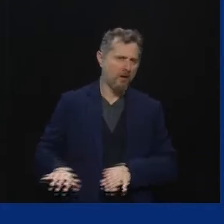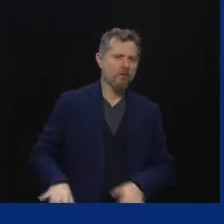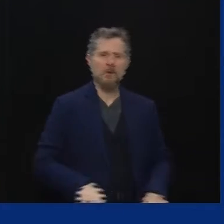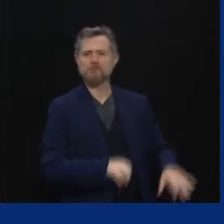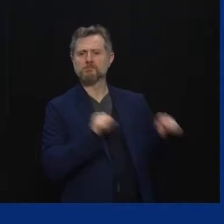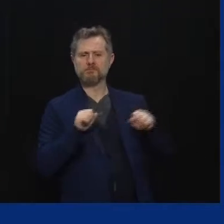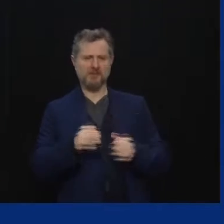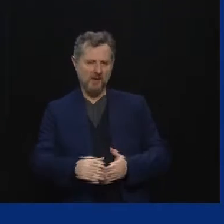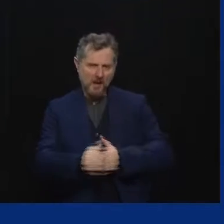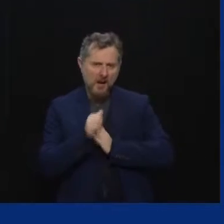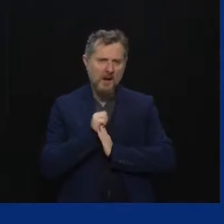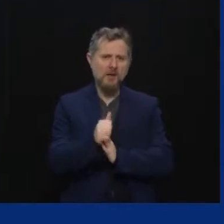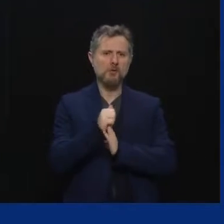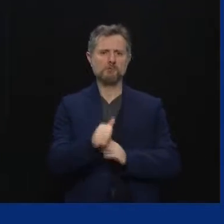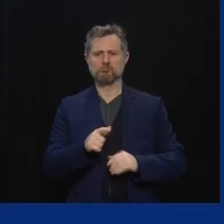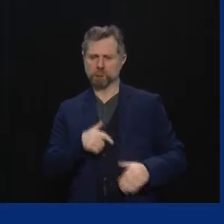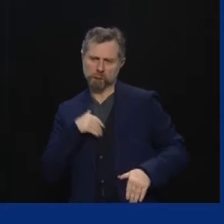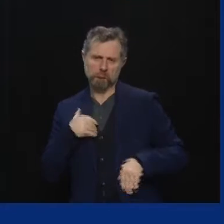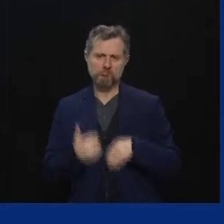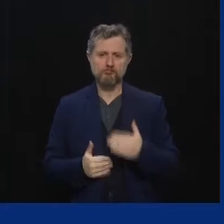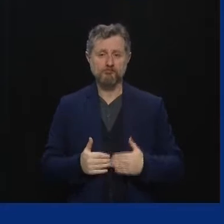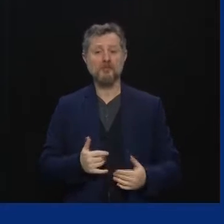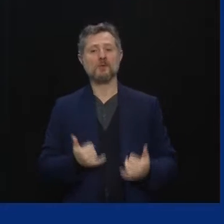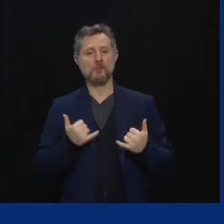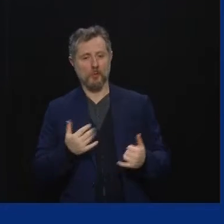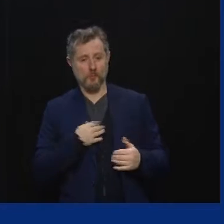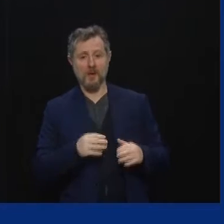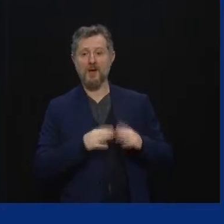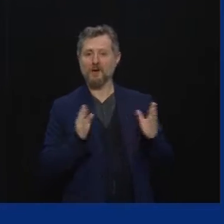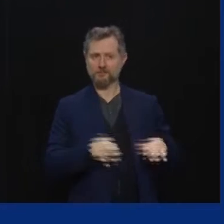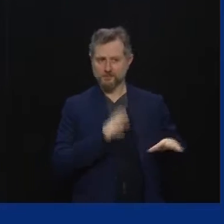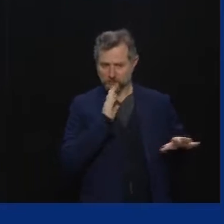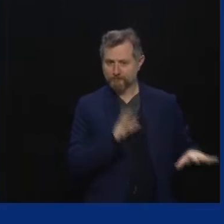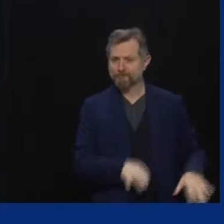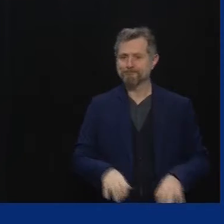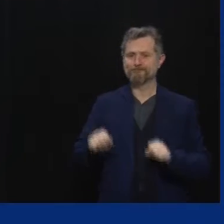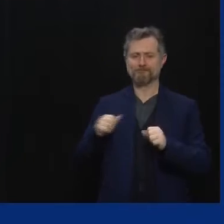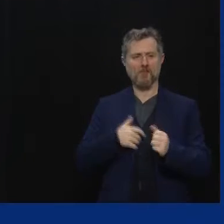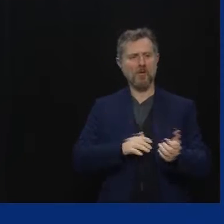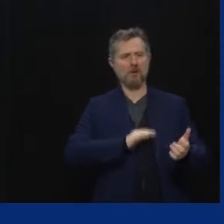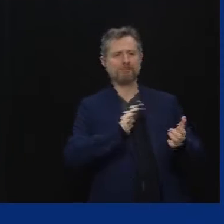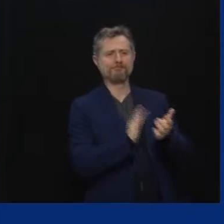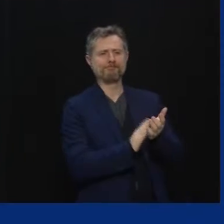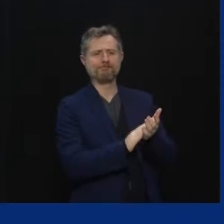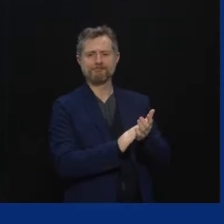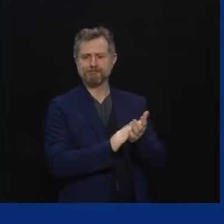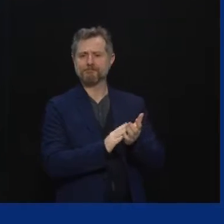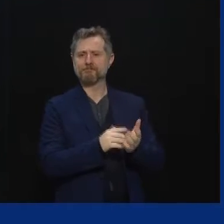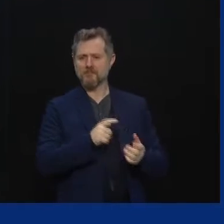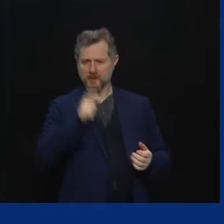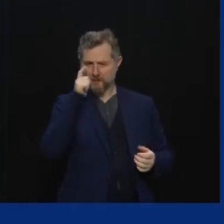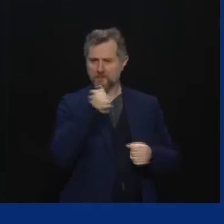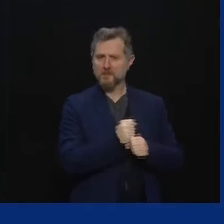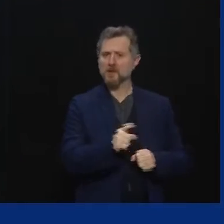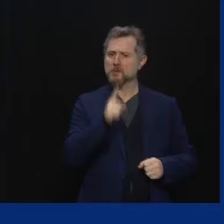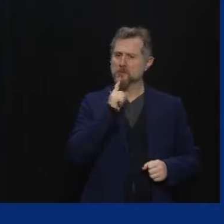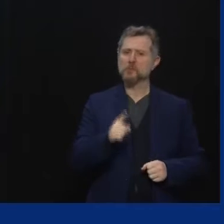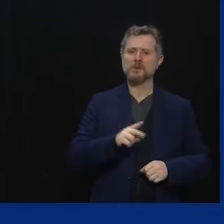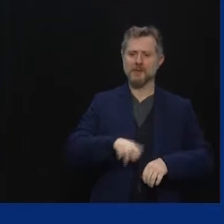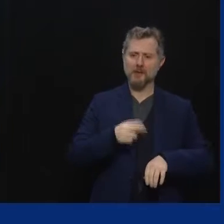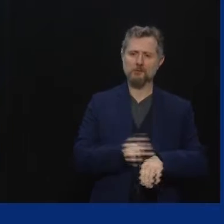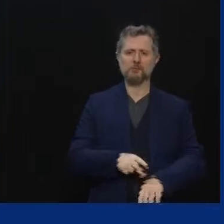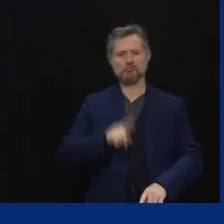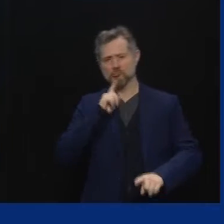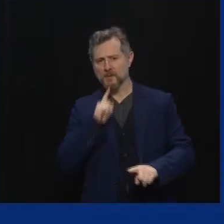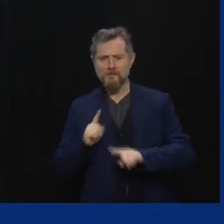President Biden and his entire team have taken the ownership and responsibility to make sure that we have a national response to what is a national need, a